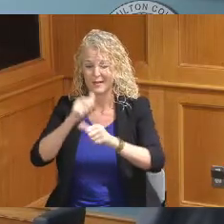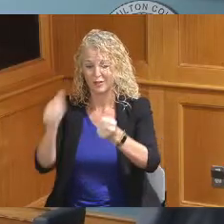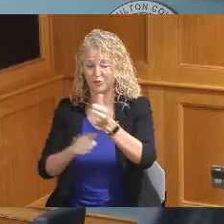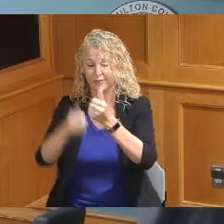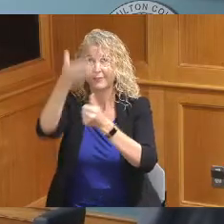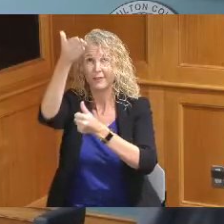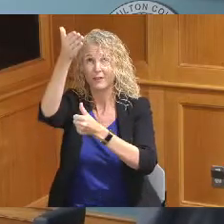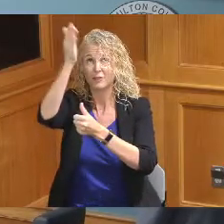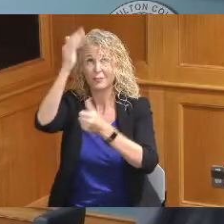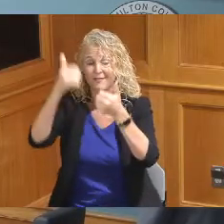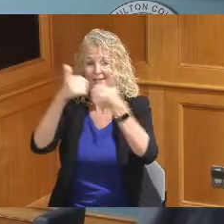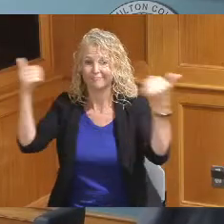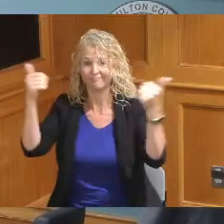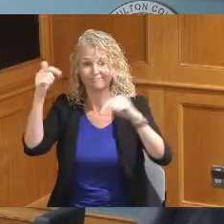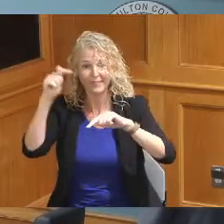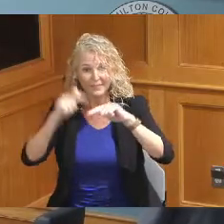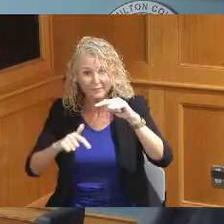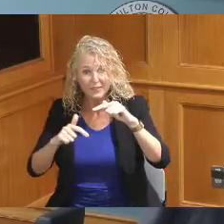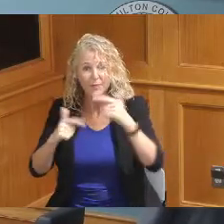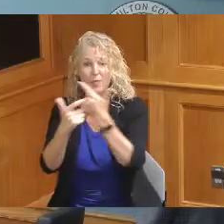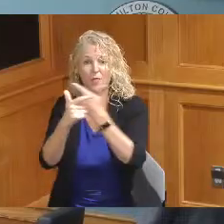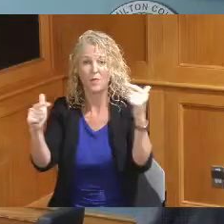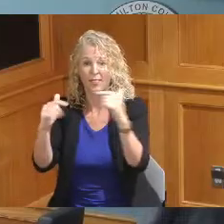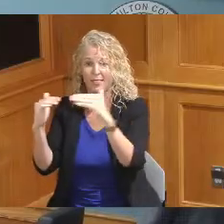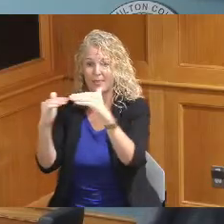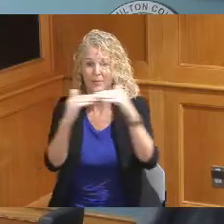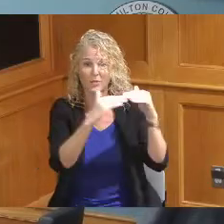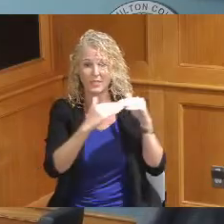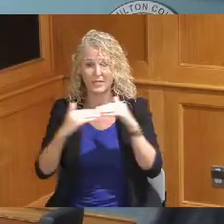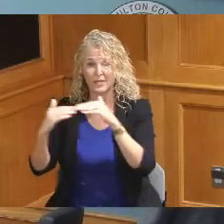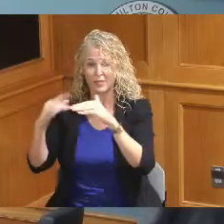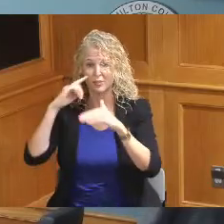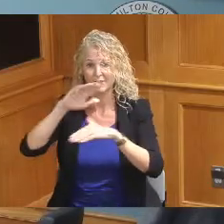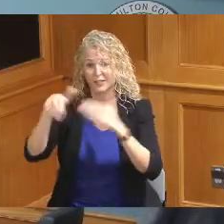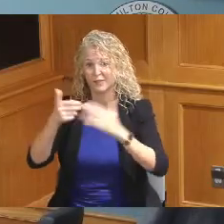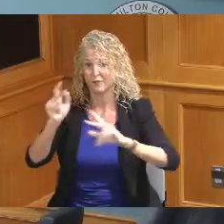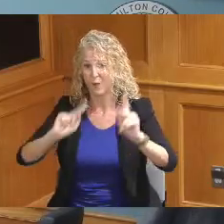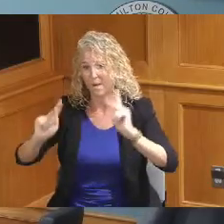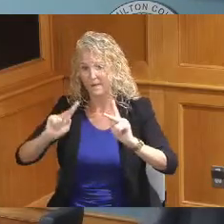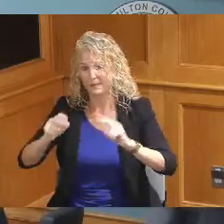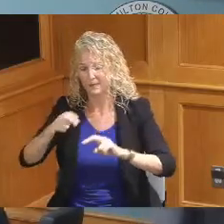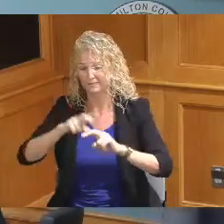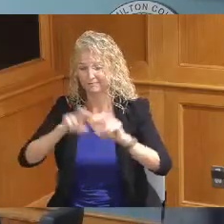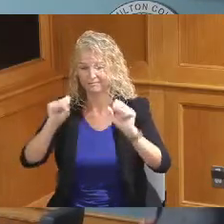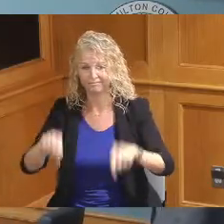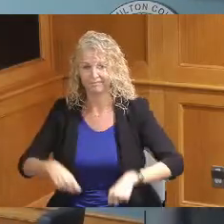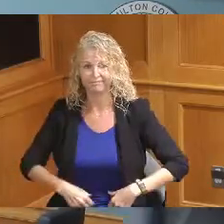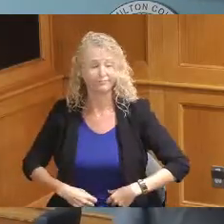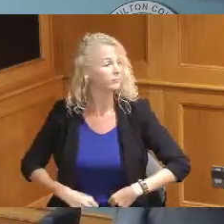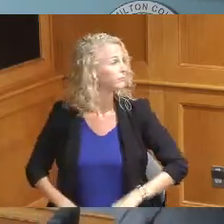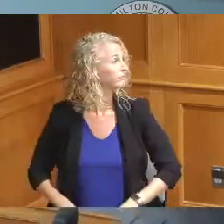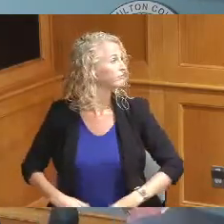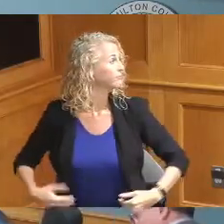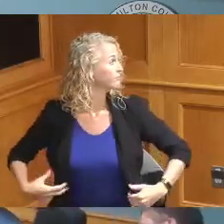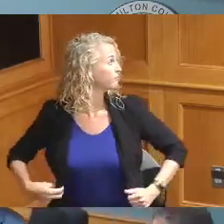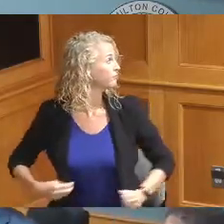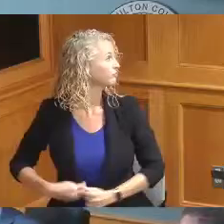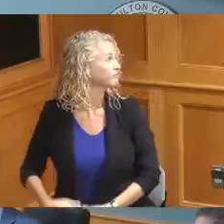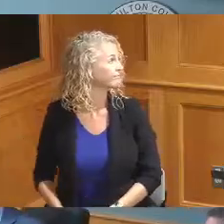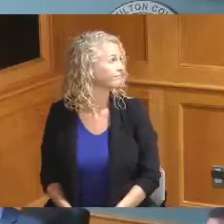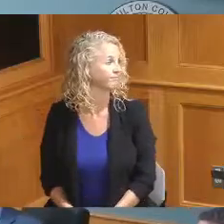one nation, under God, indivisible, with liberty and justice for all.